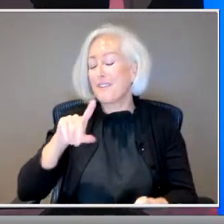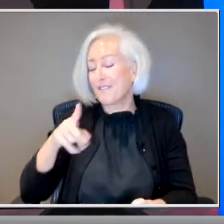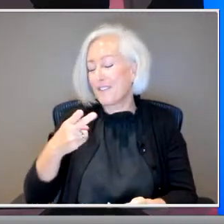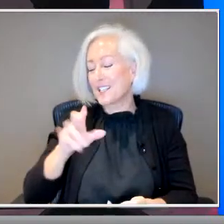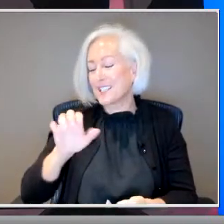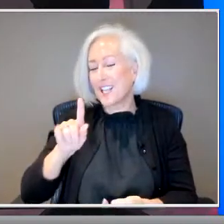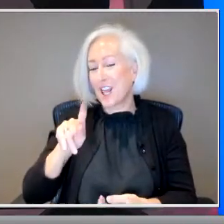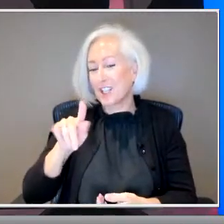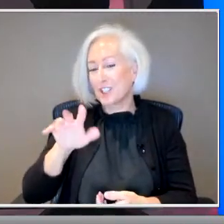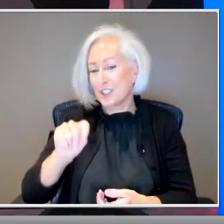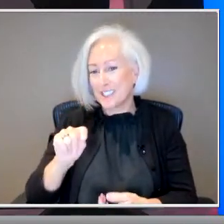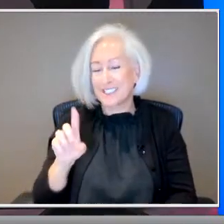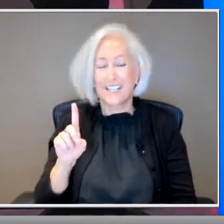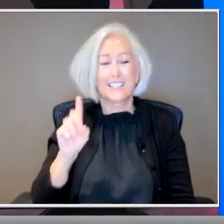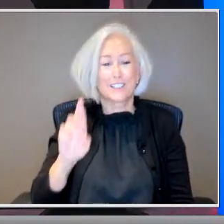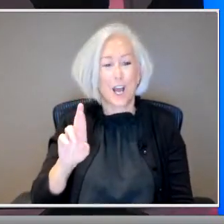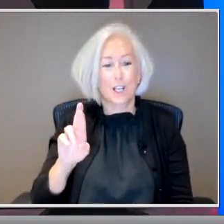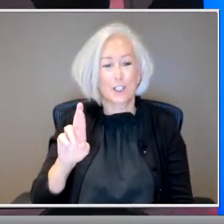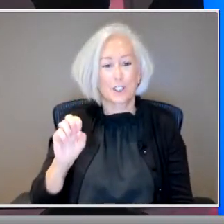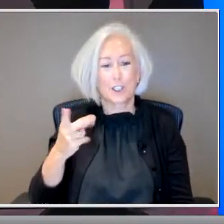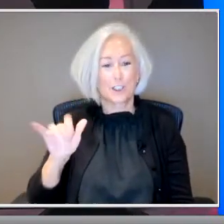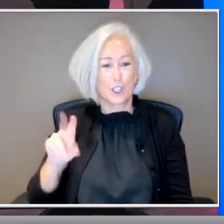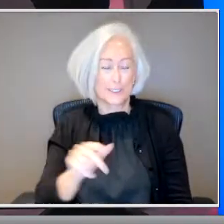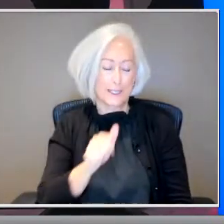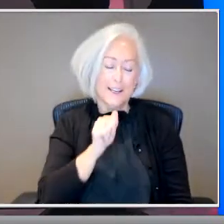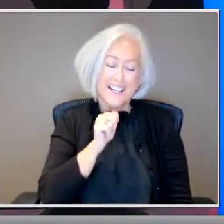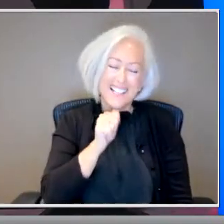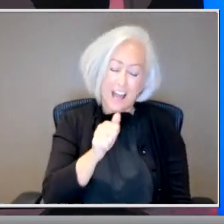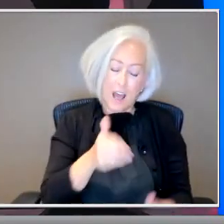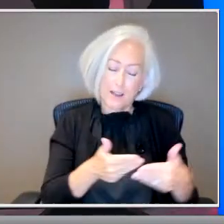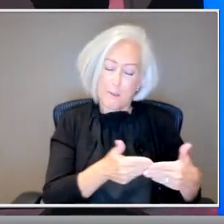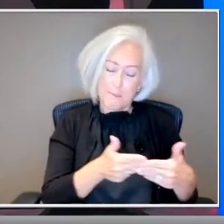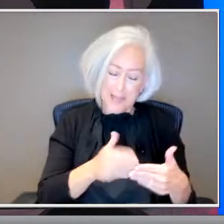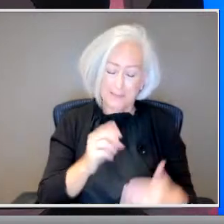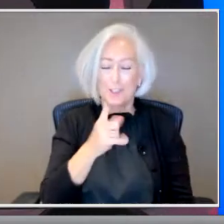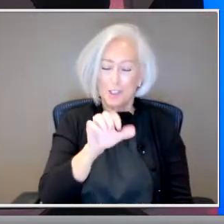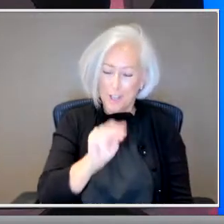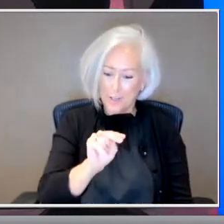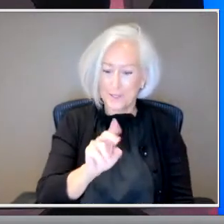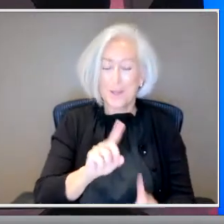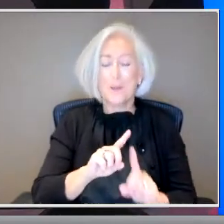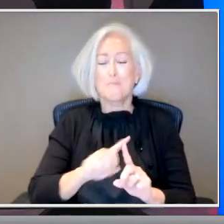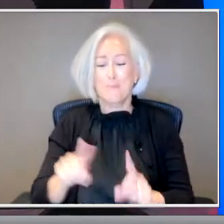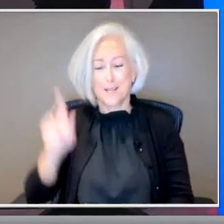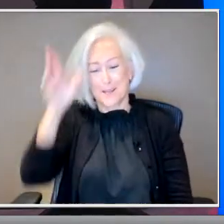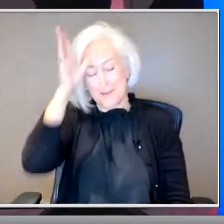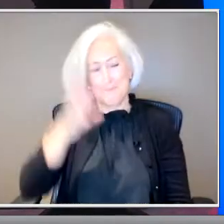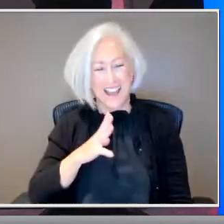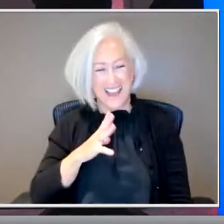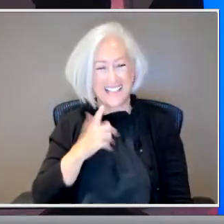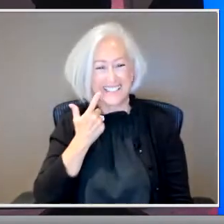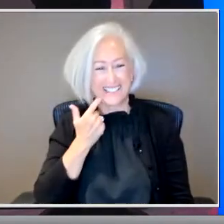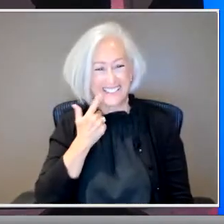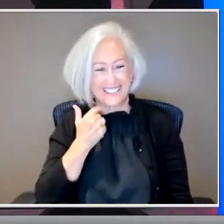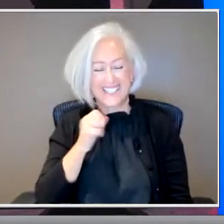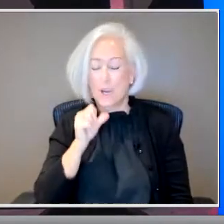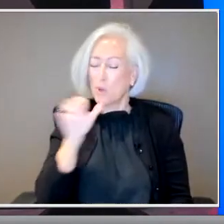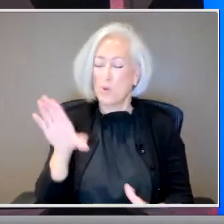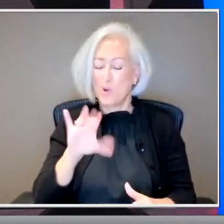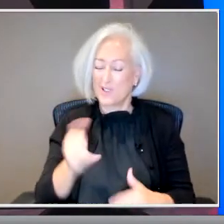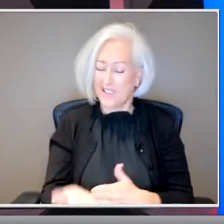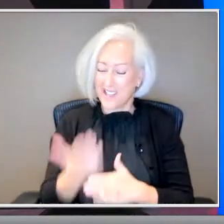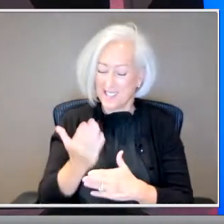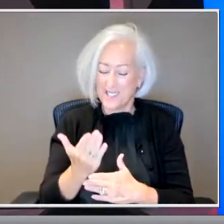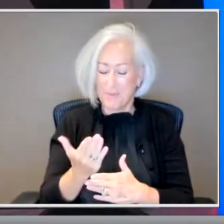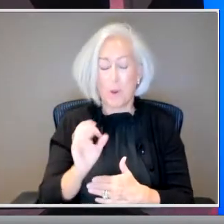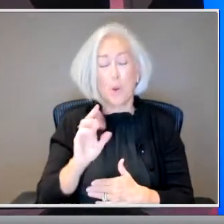wouldn't call him Baby Sheldon, but man, we want to. We won't do it this morning or ever. Don't worry, I won't do that in the halls. We're also joined by Dr.